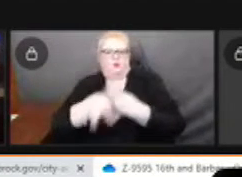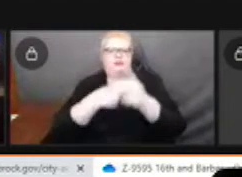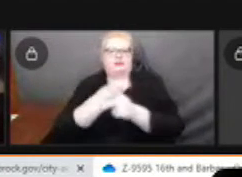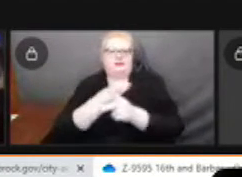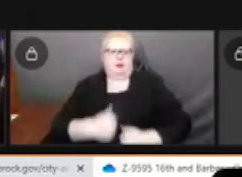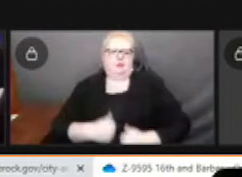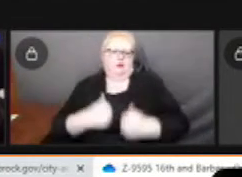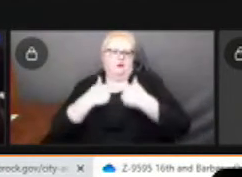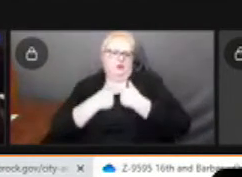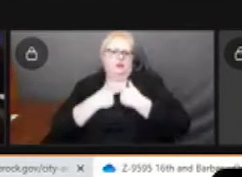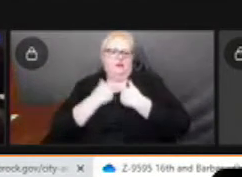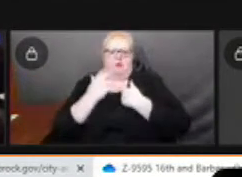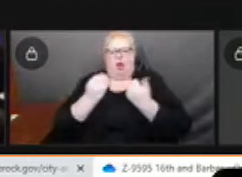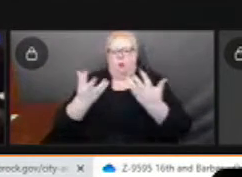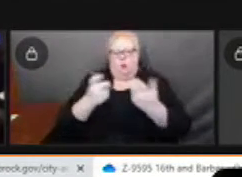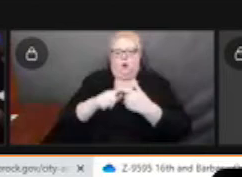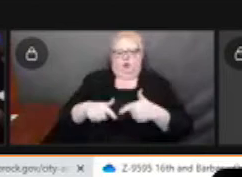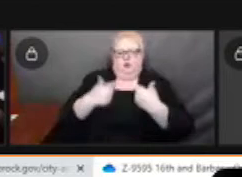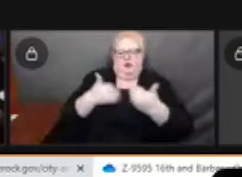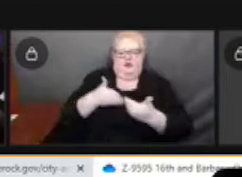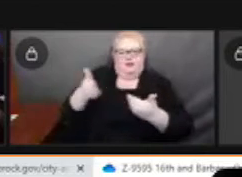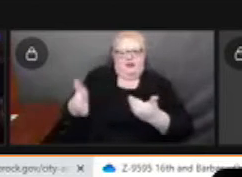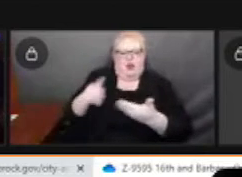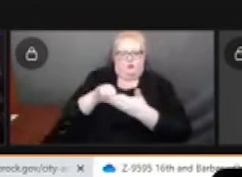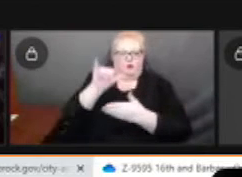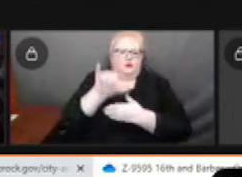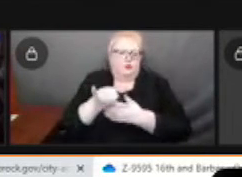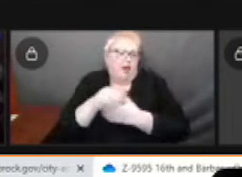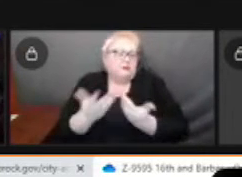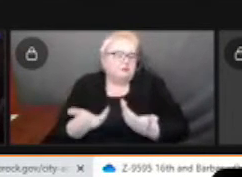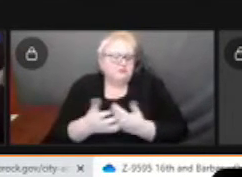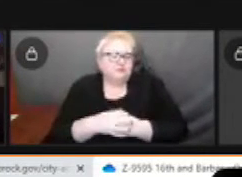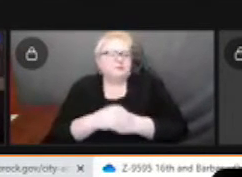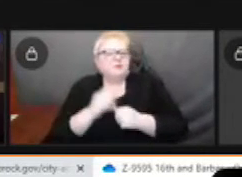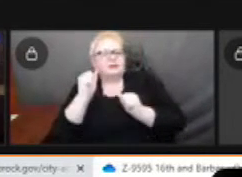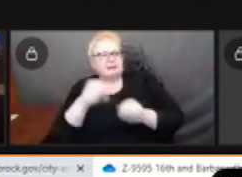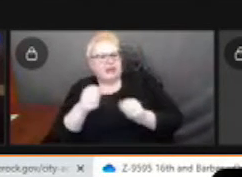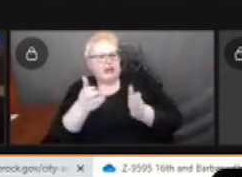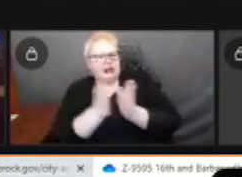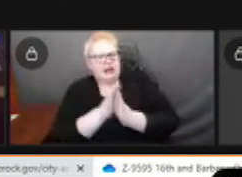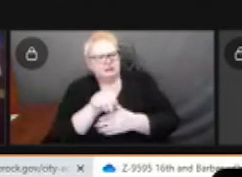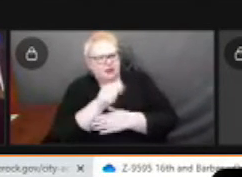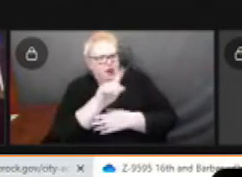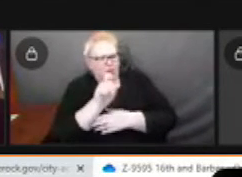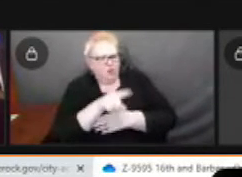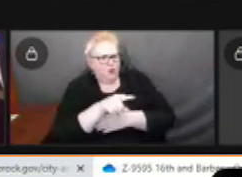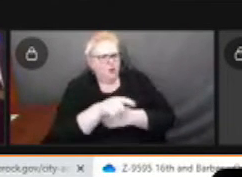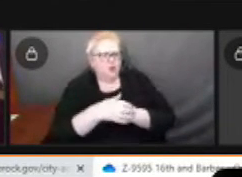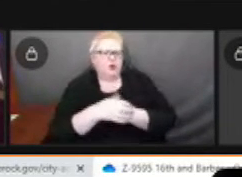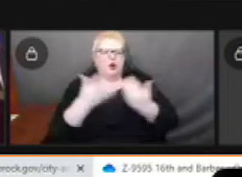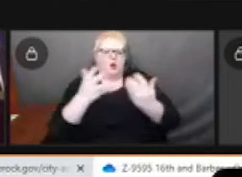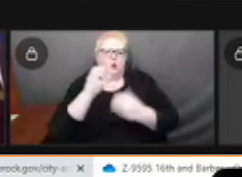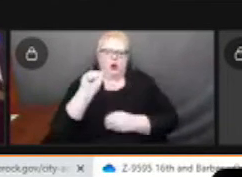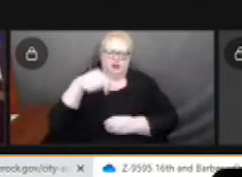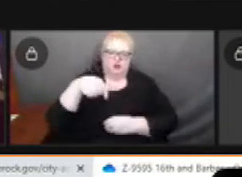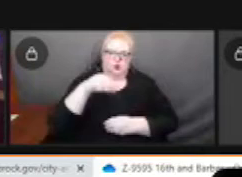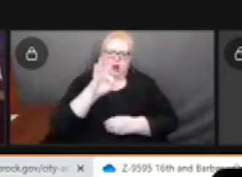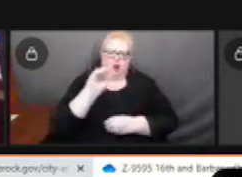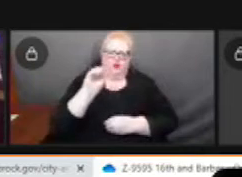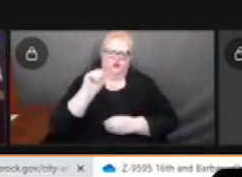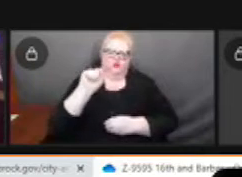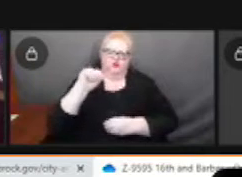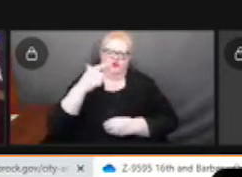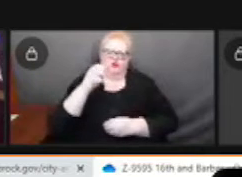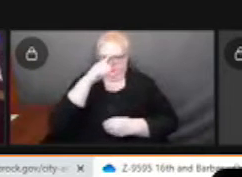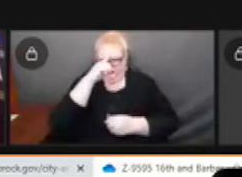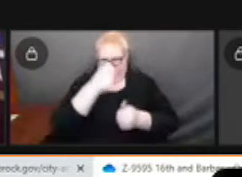one of them. Can I ask another question? Yes, ma'am. Okay. What is the square footage for each one of these? I understand